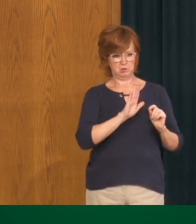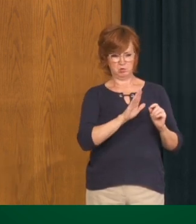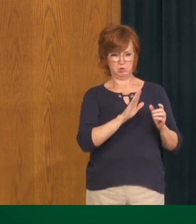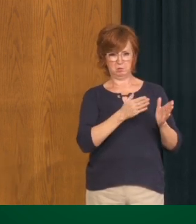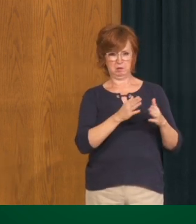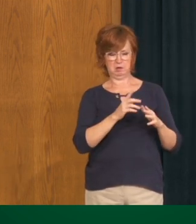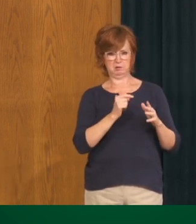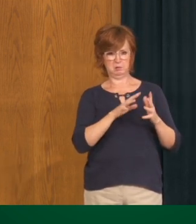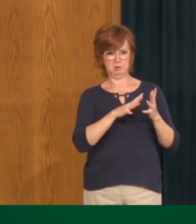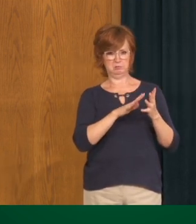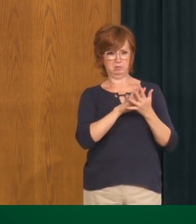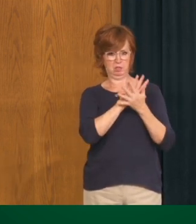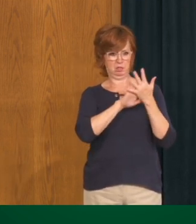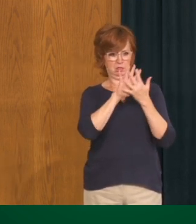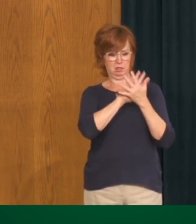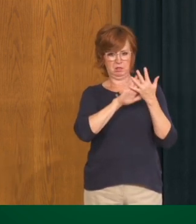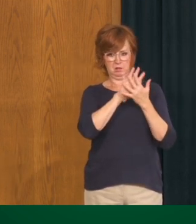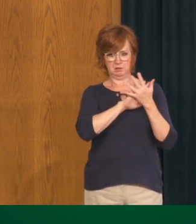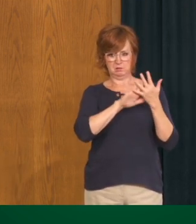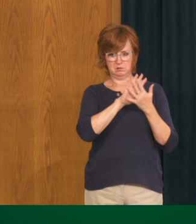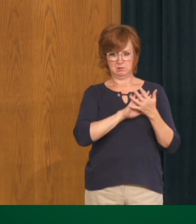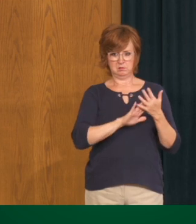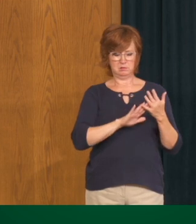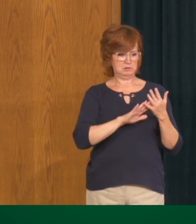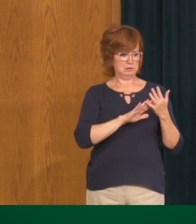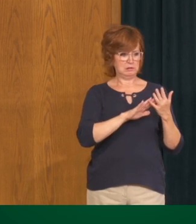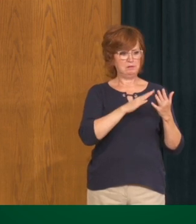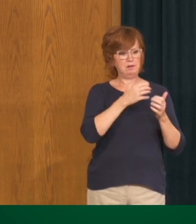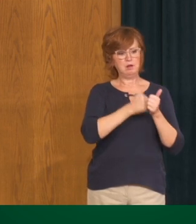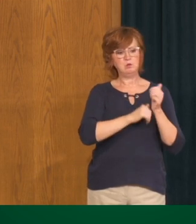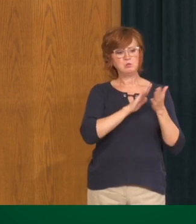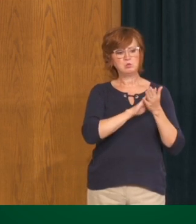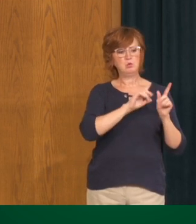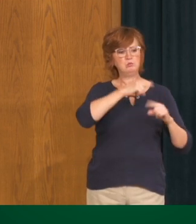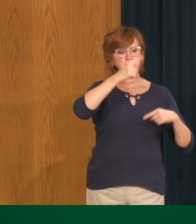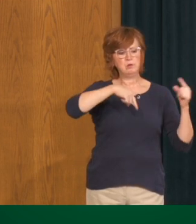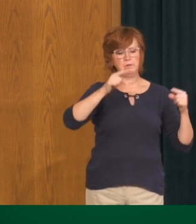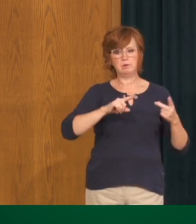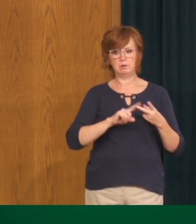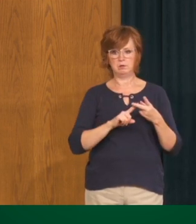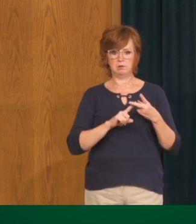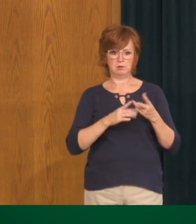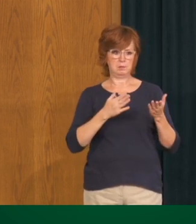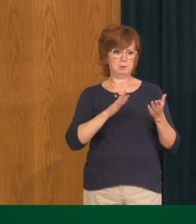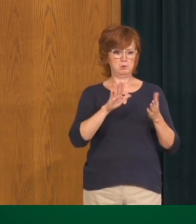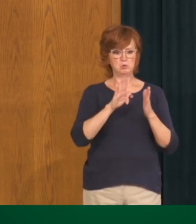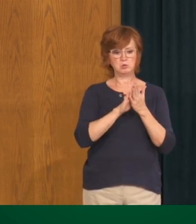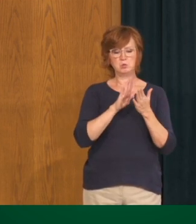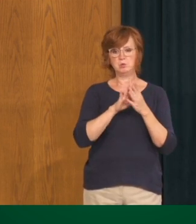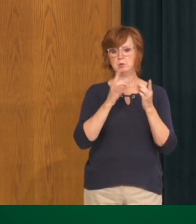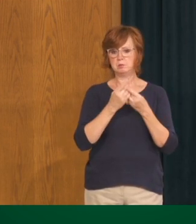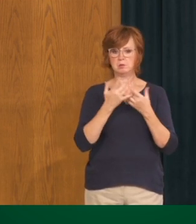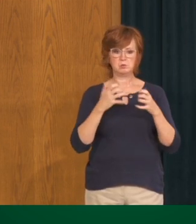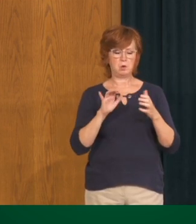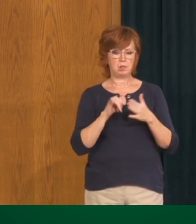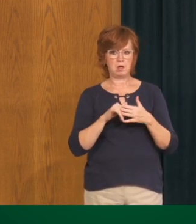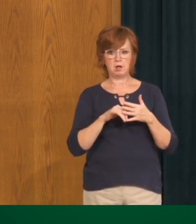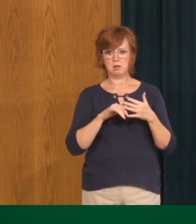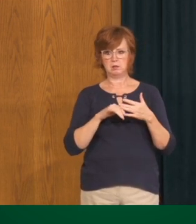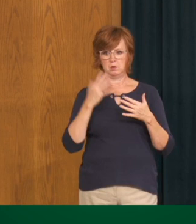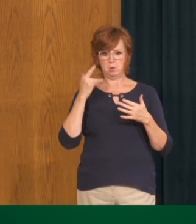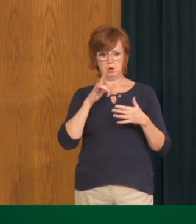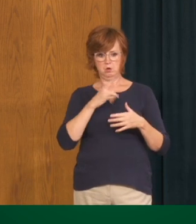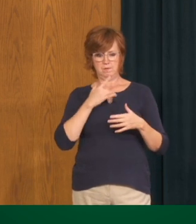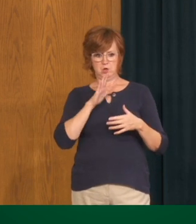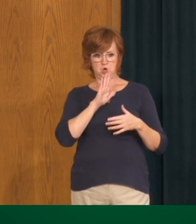school look like? Maybe the school division doesn't want mandatory masks. We're going to urge, we're going to recommend. So why is it okay that your